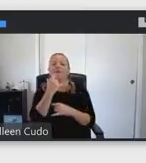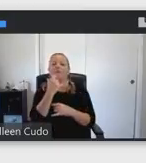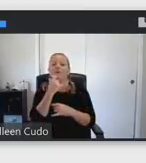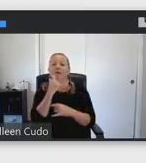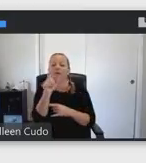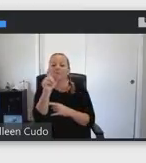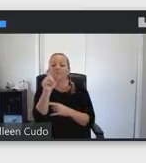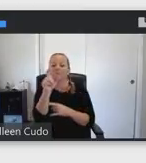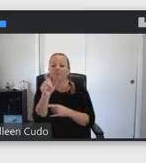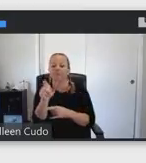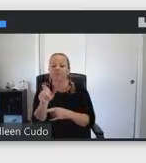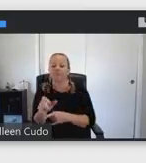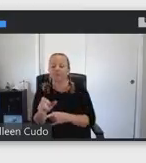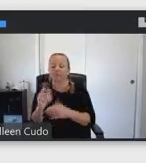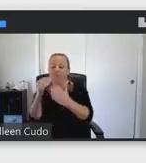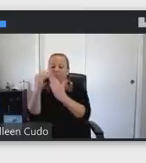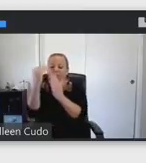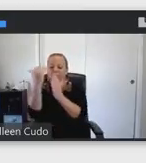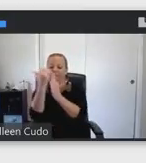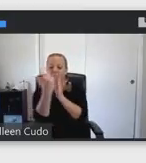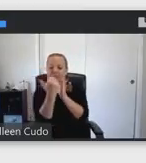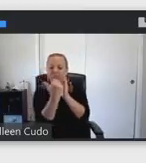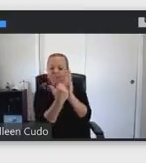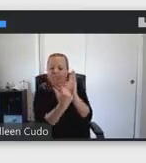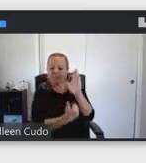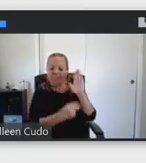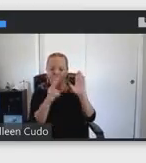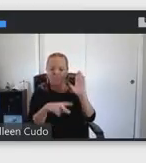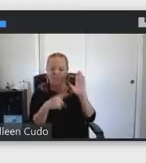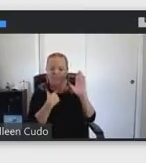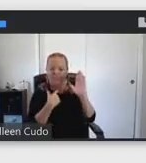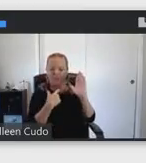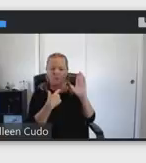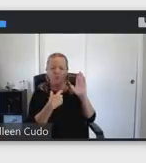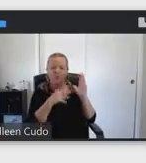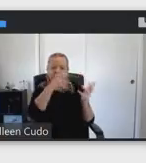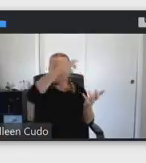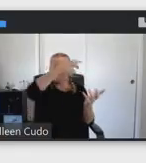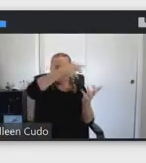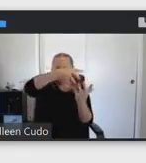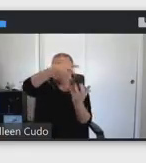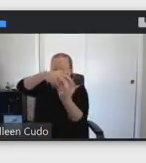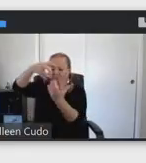coordinates with the one below it, orange to orange, yellow to yellow, and green to green.